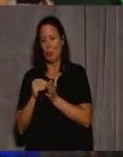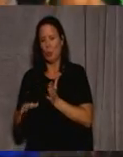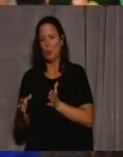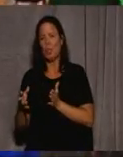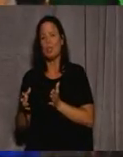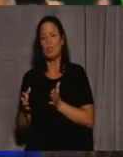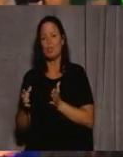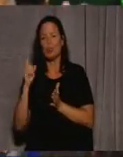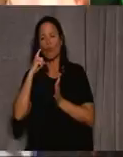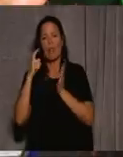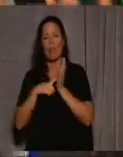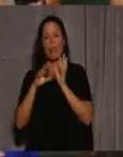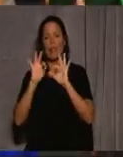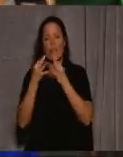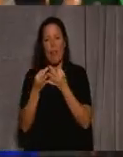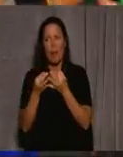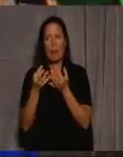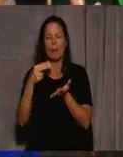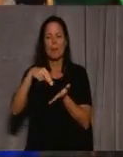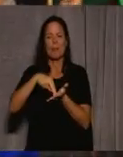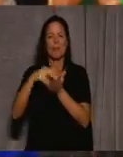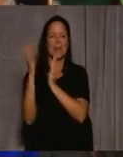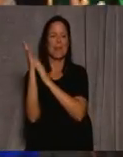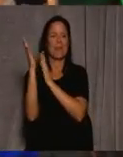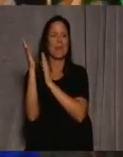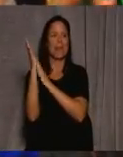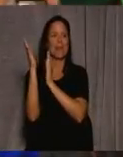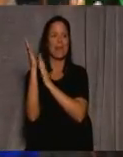recognize those families and friends and loved ones.